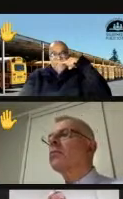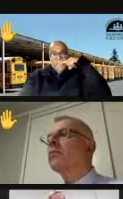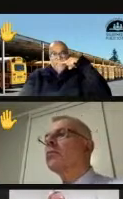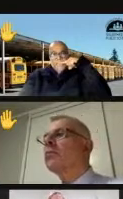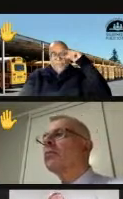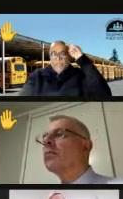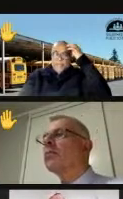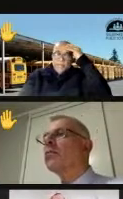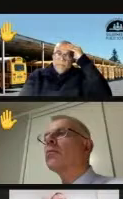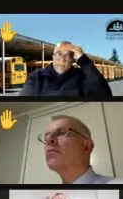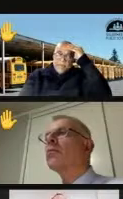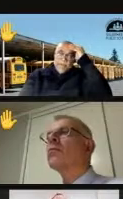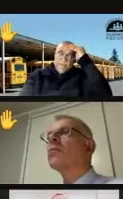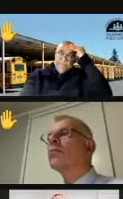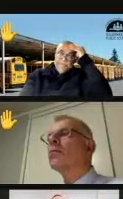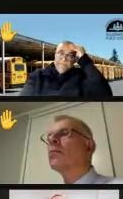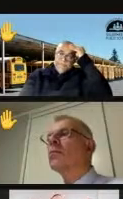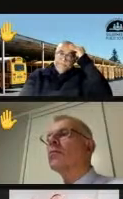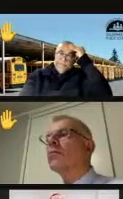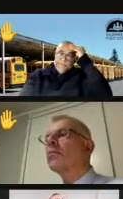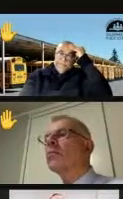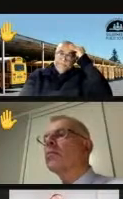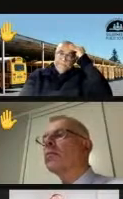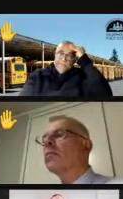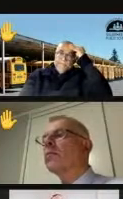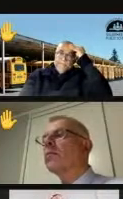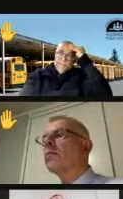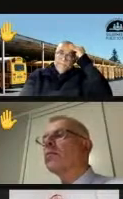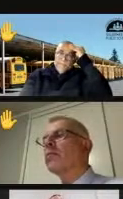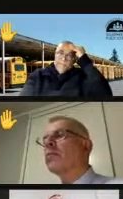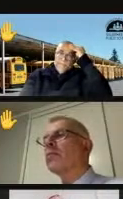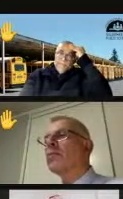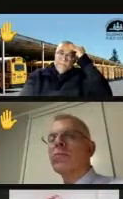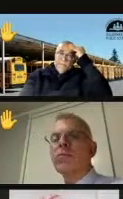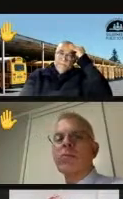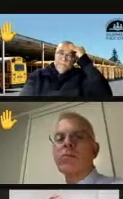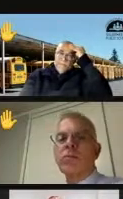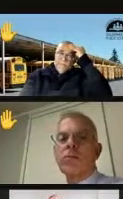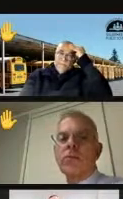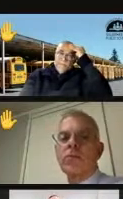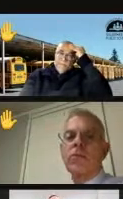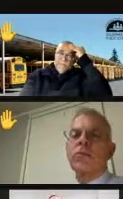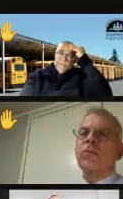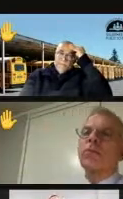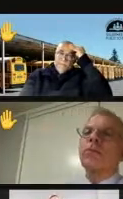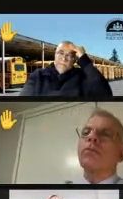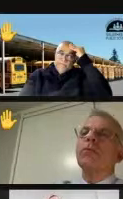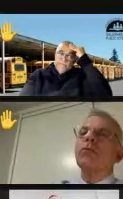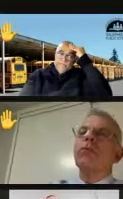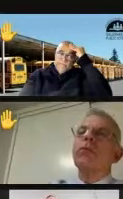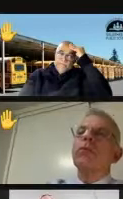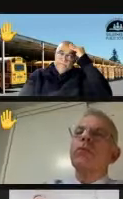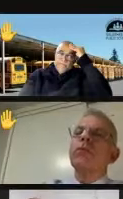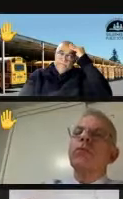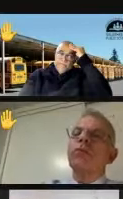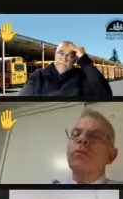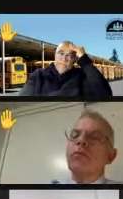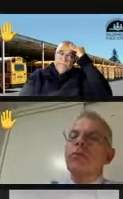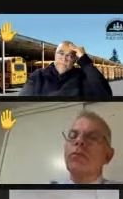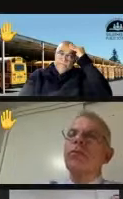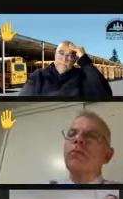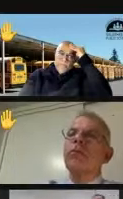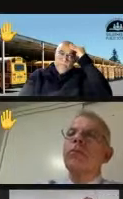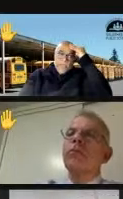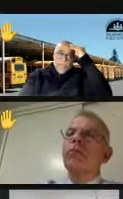kind of obsolete because we're already in a new school year. So factor that in as well. So thank you for raising that. Director